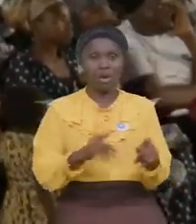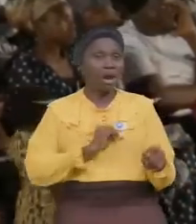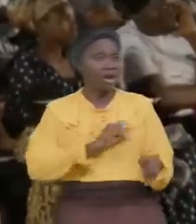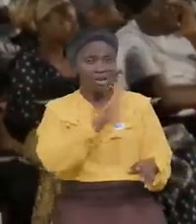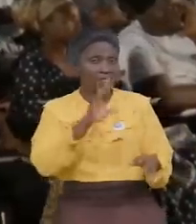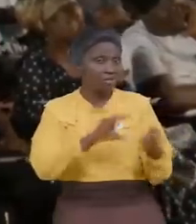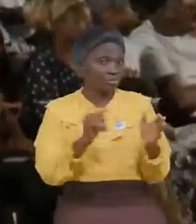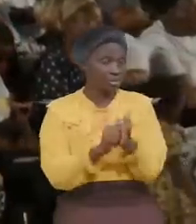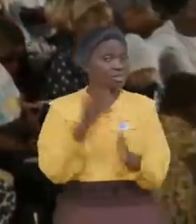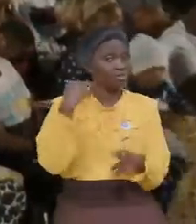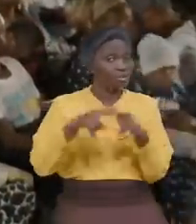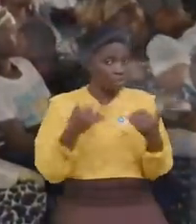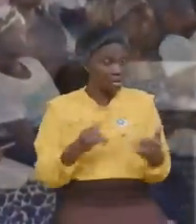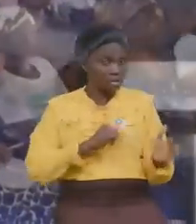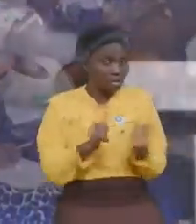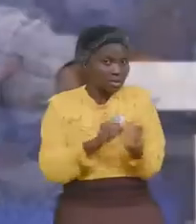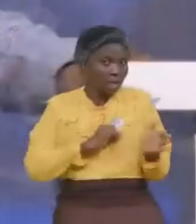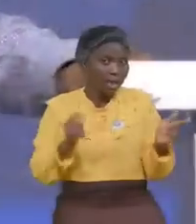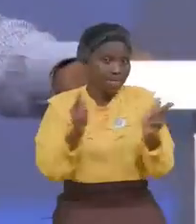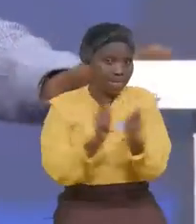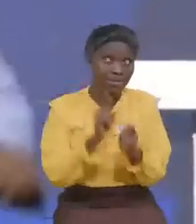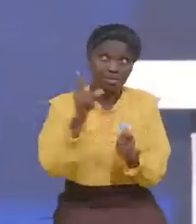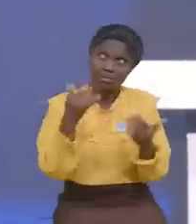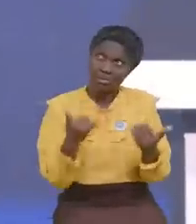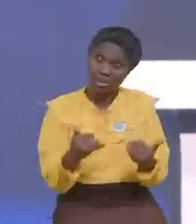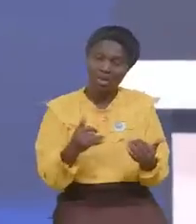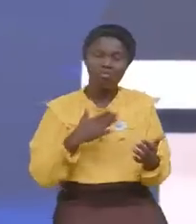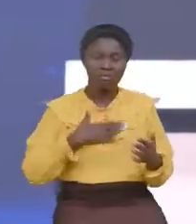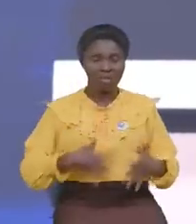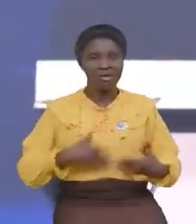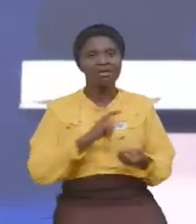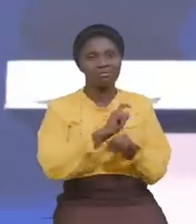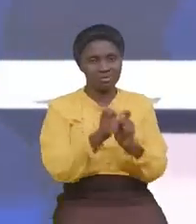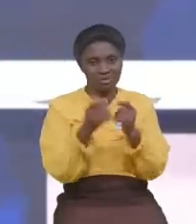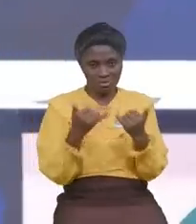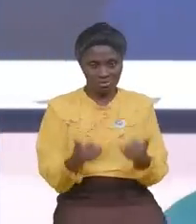has changed and transformed my life.